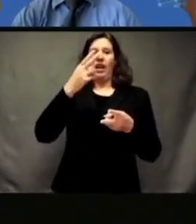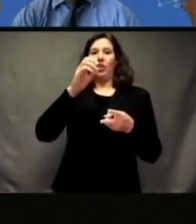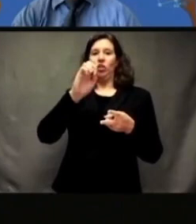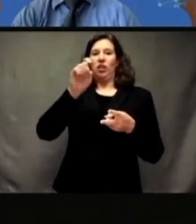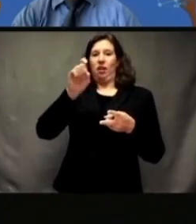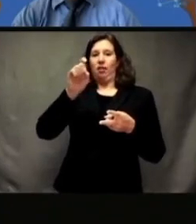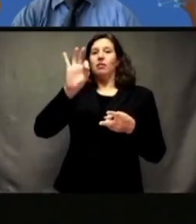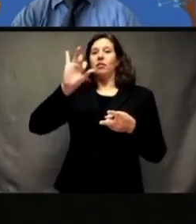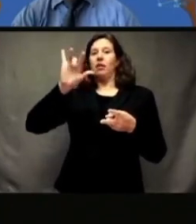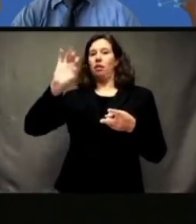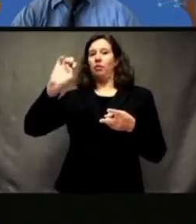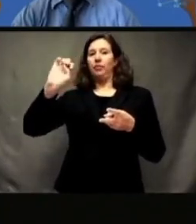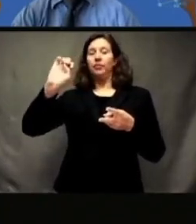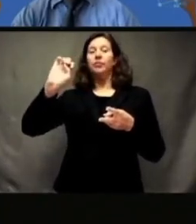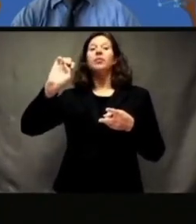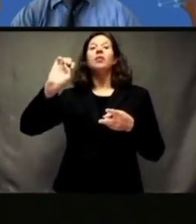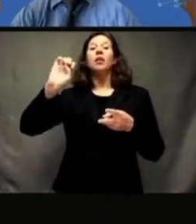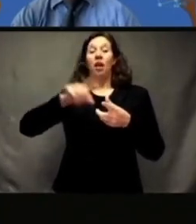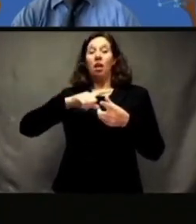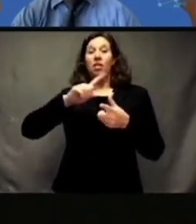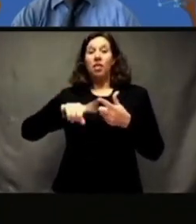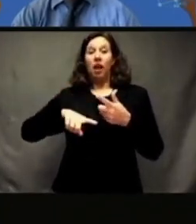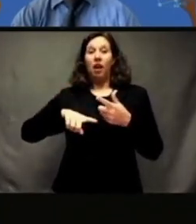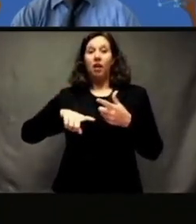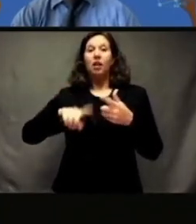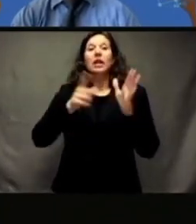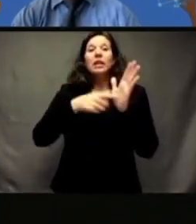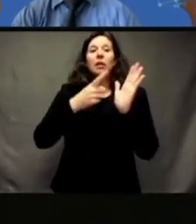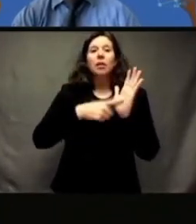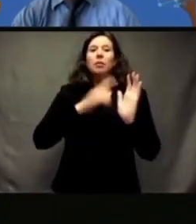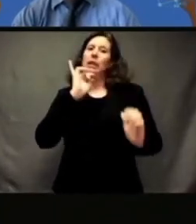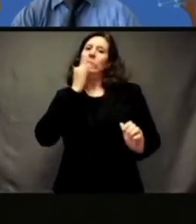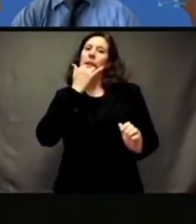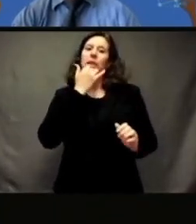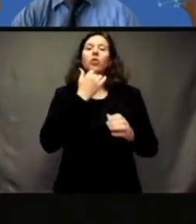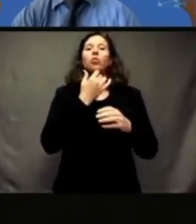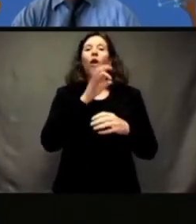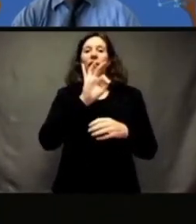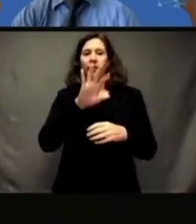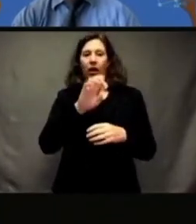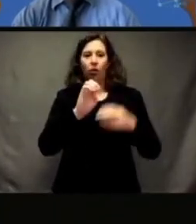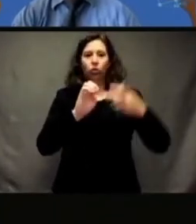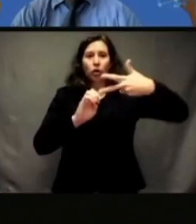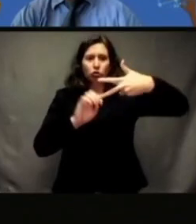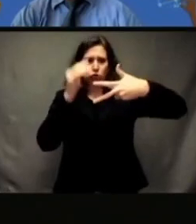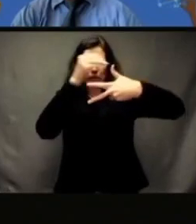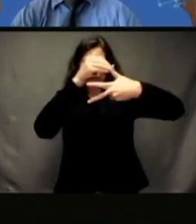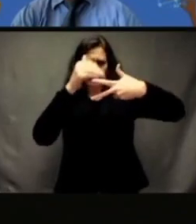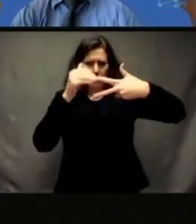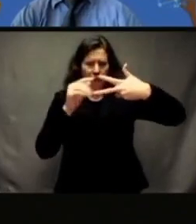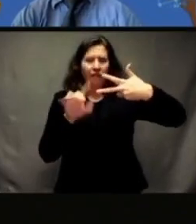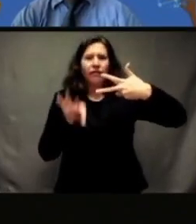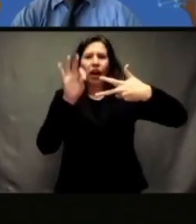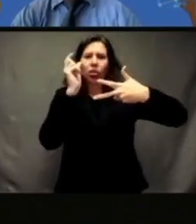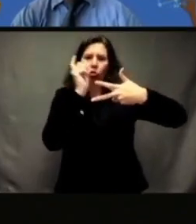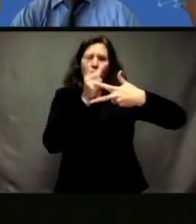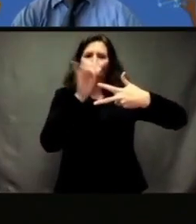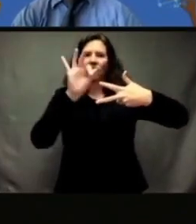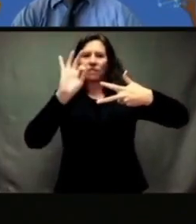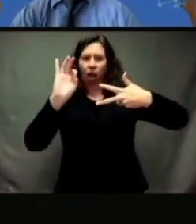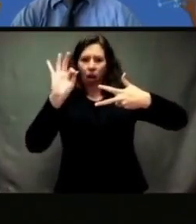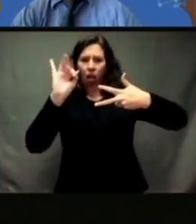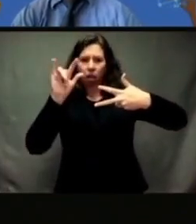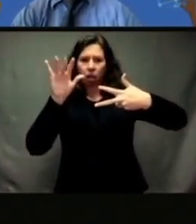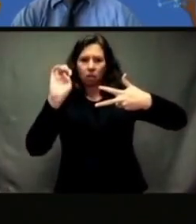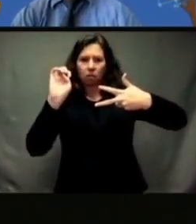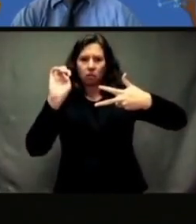file. So many people make the mistake and copy this file to the microbit, right? So